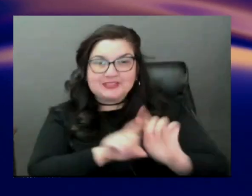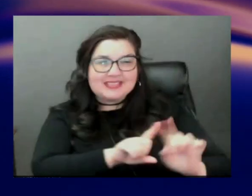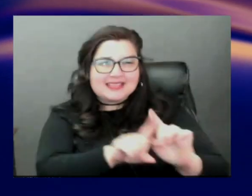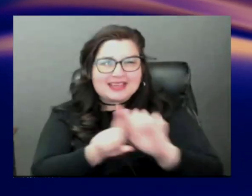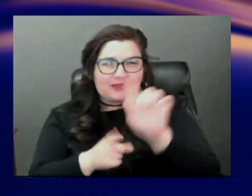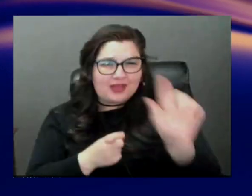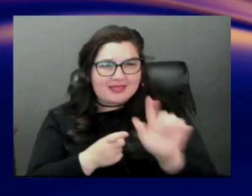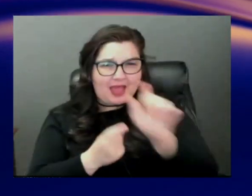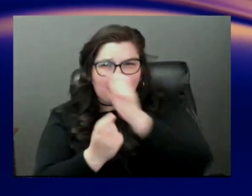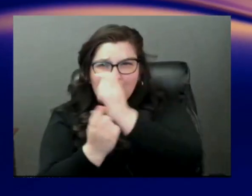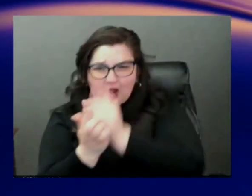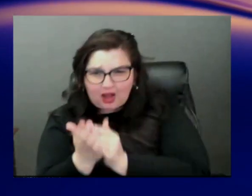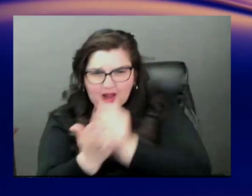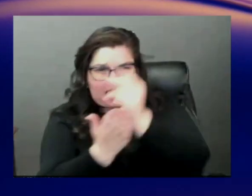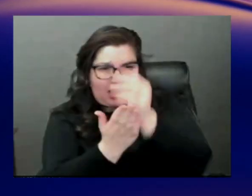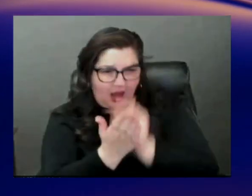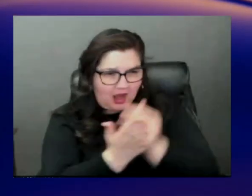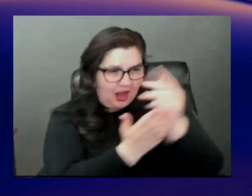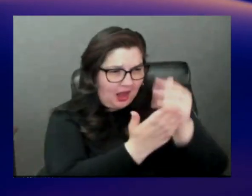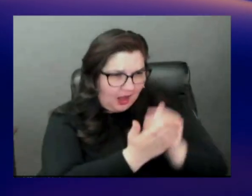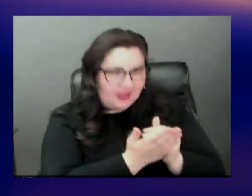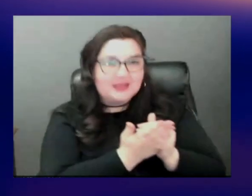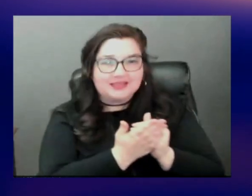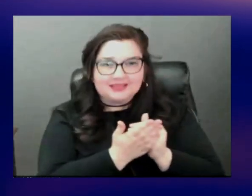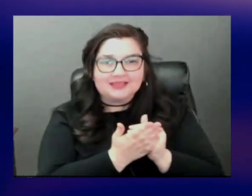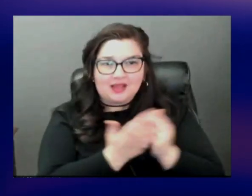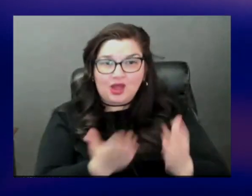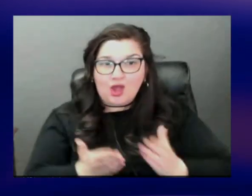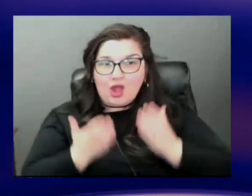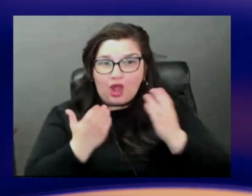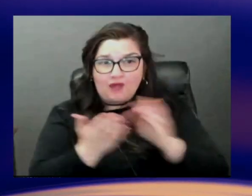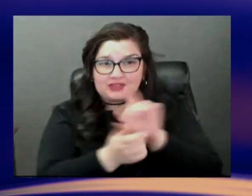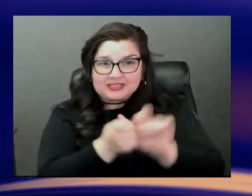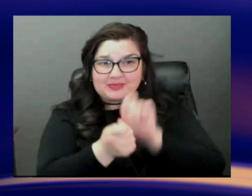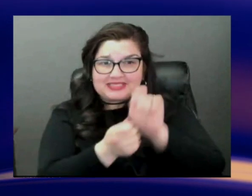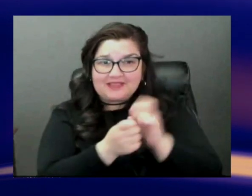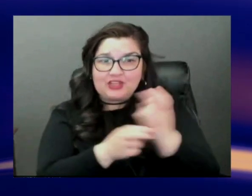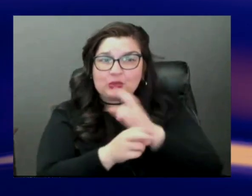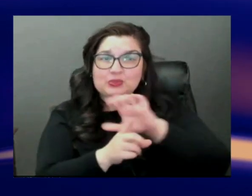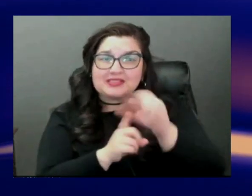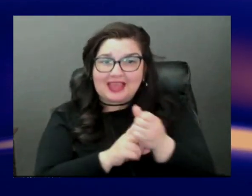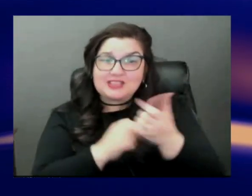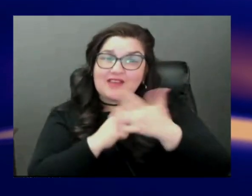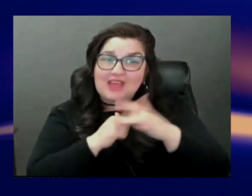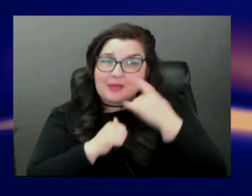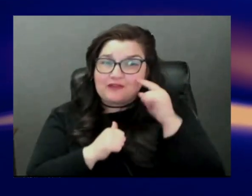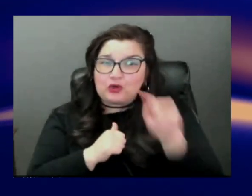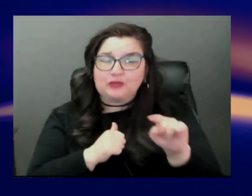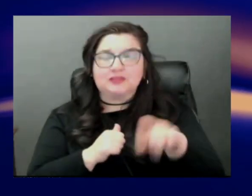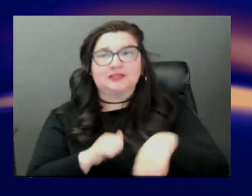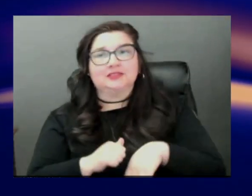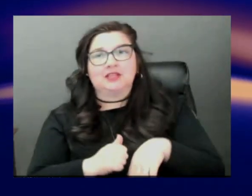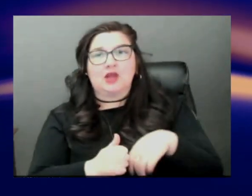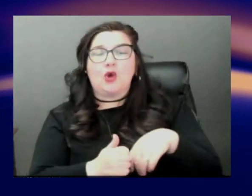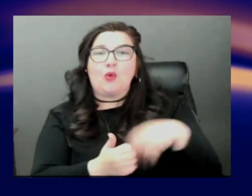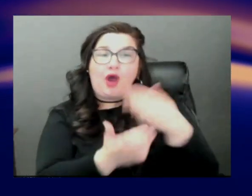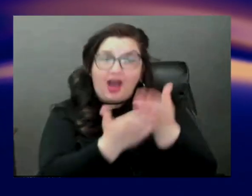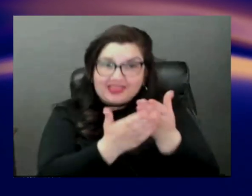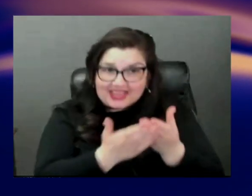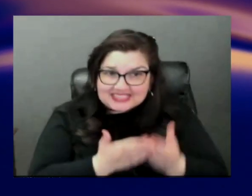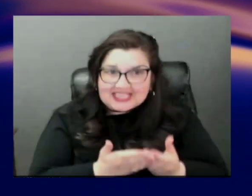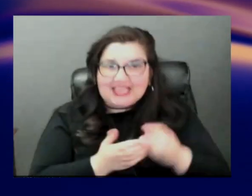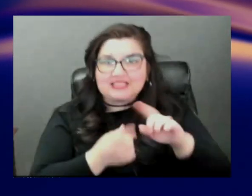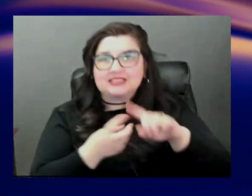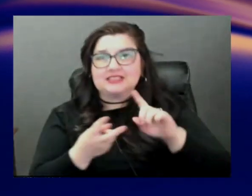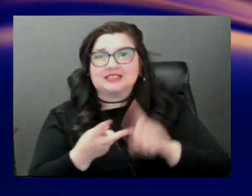all the different libraries offer specific use cases that are available for you. Yep. So we have things like authentication, so user authentication, log